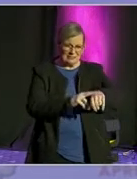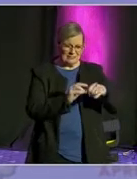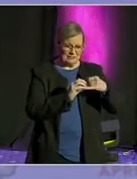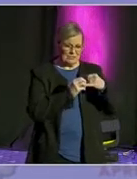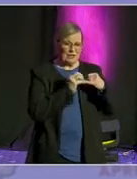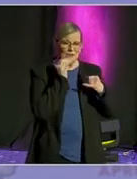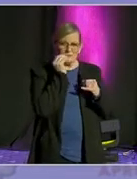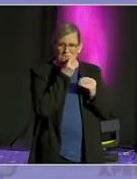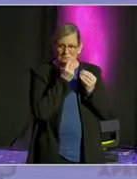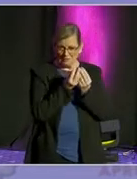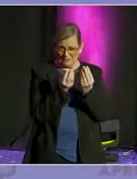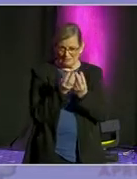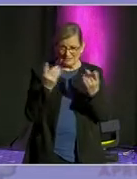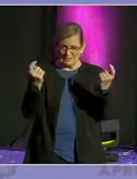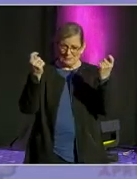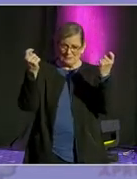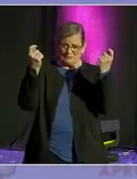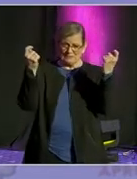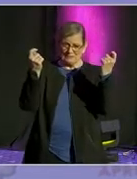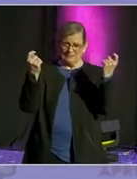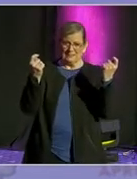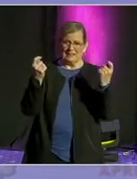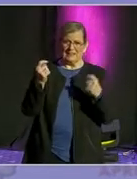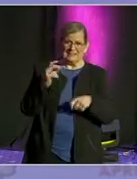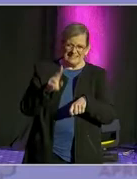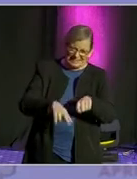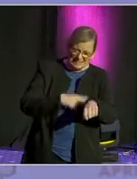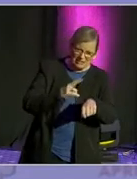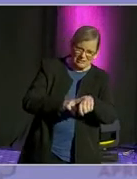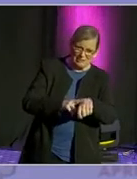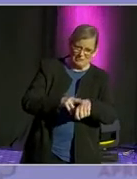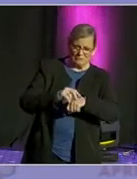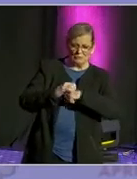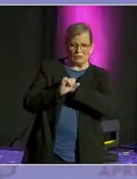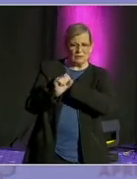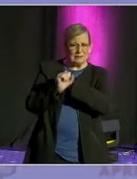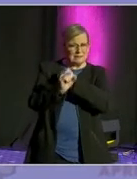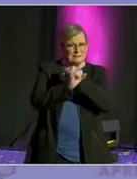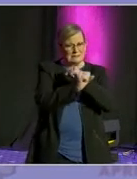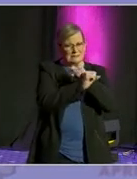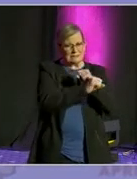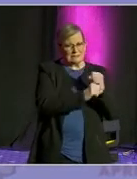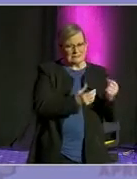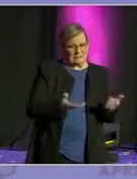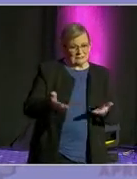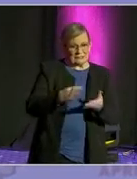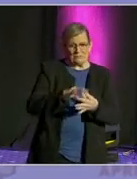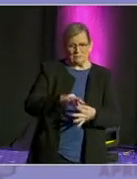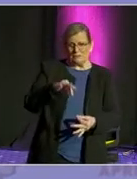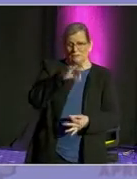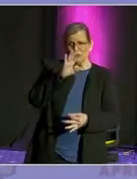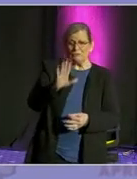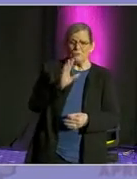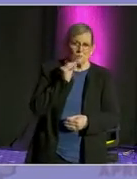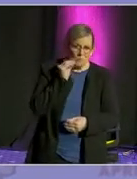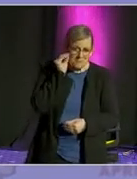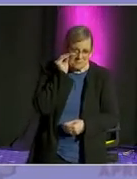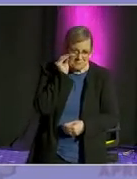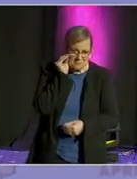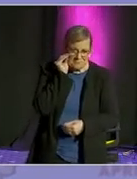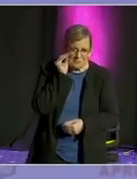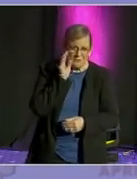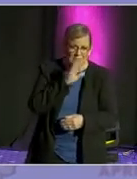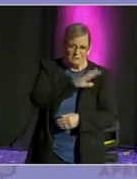Celebration, a nationally syndicated entertainment show that will bring the spirit of spring into your homes and across the